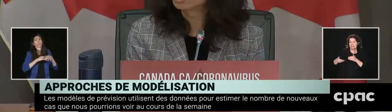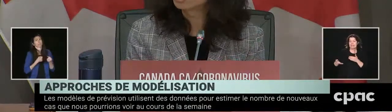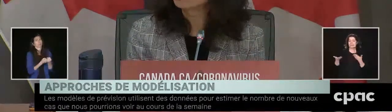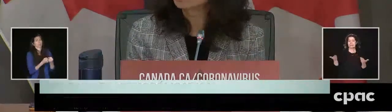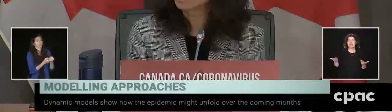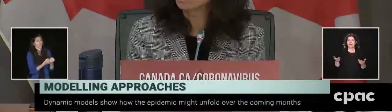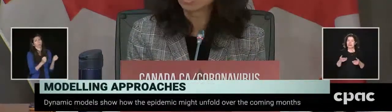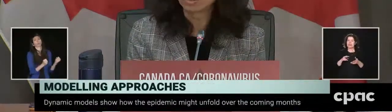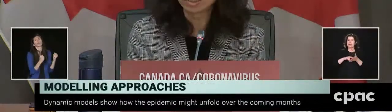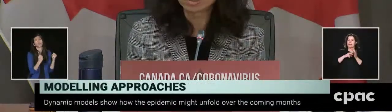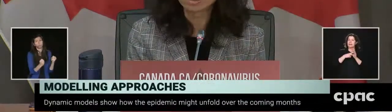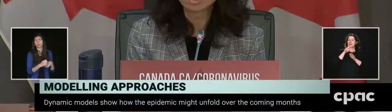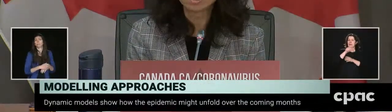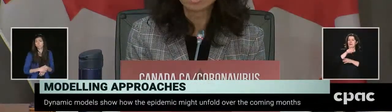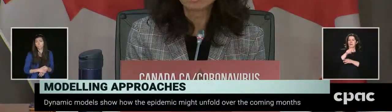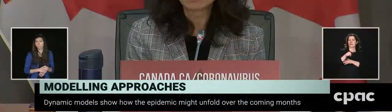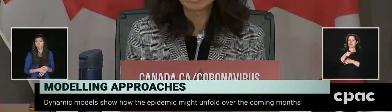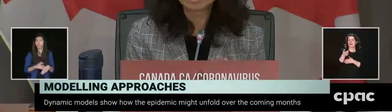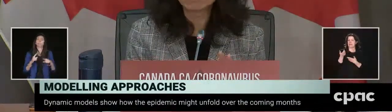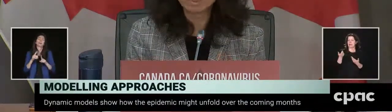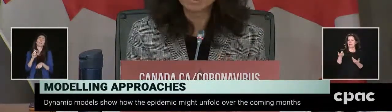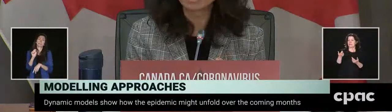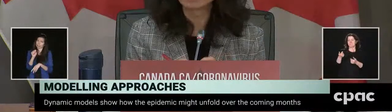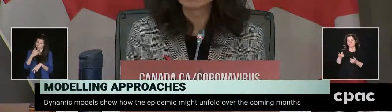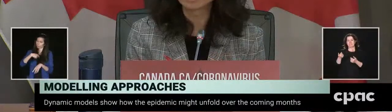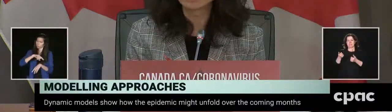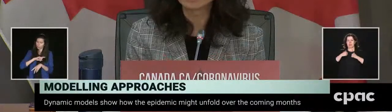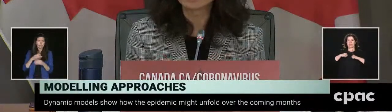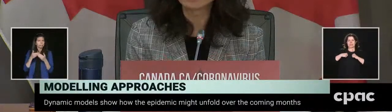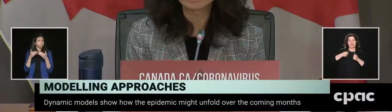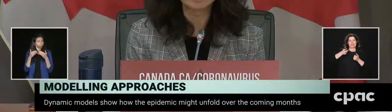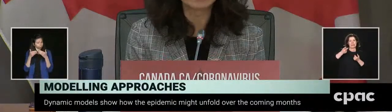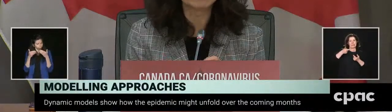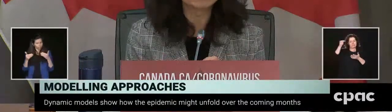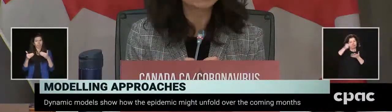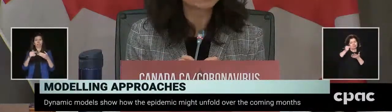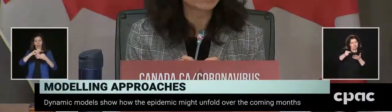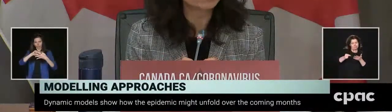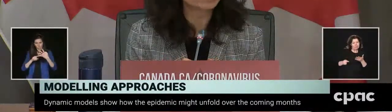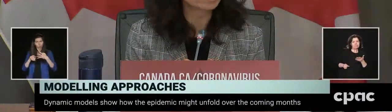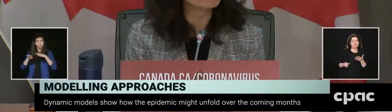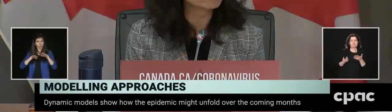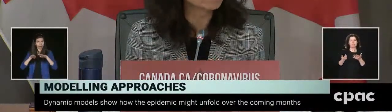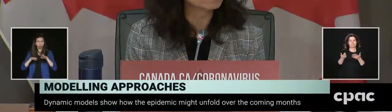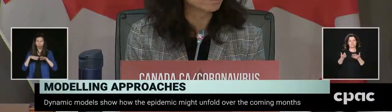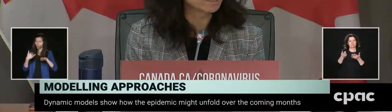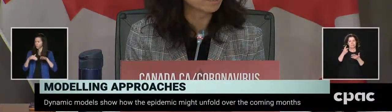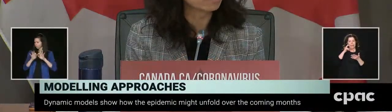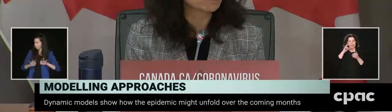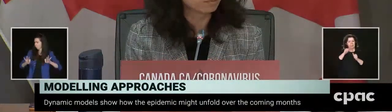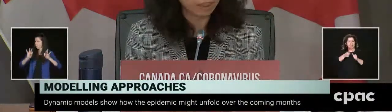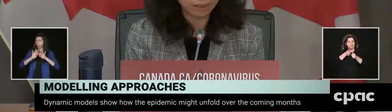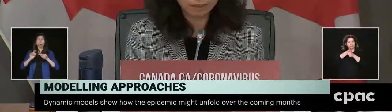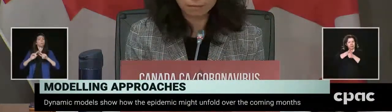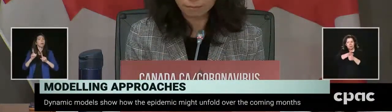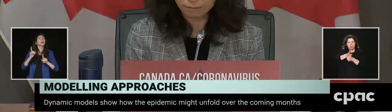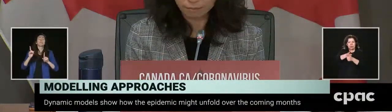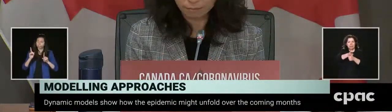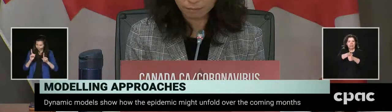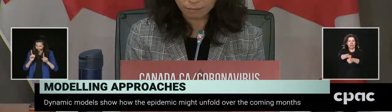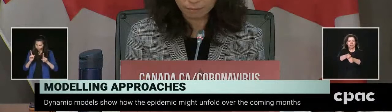make sure that we stay on course, but we really got to look at the dynamic situation every single day as we